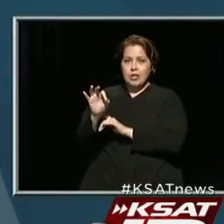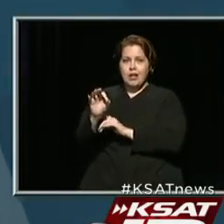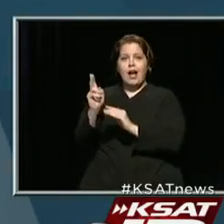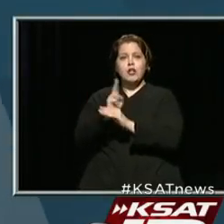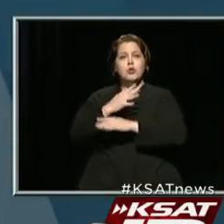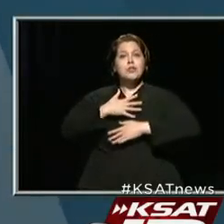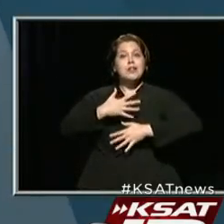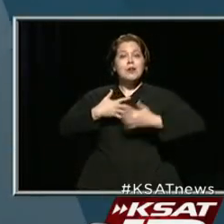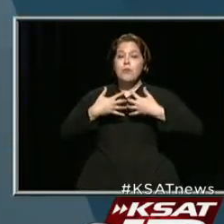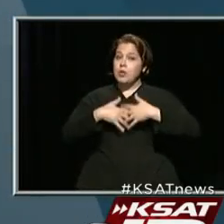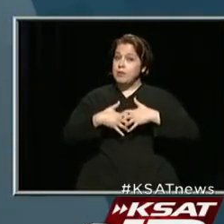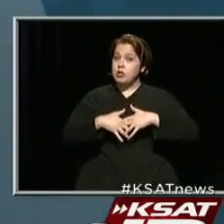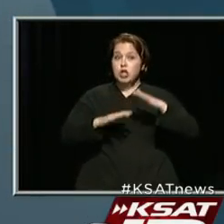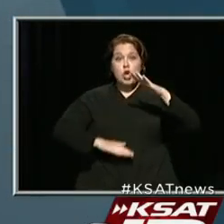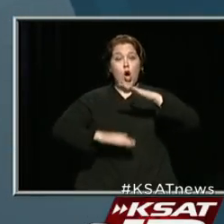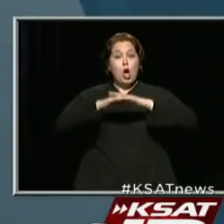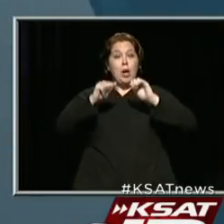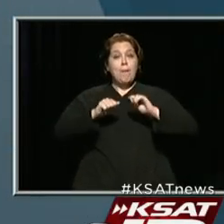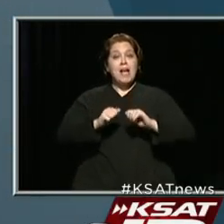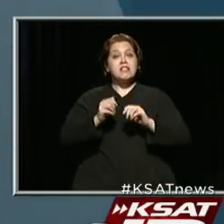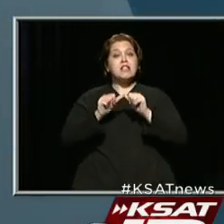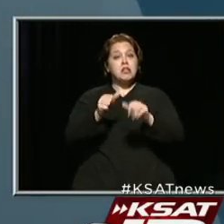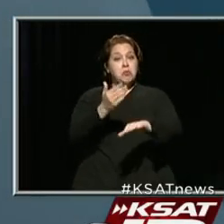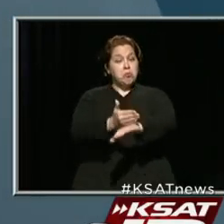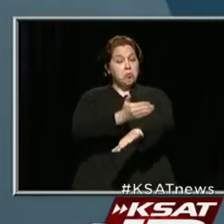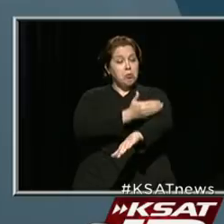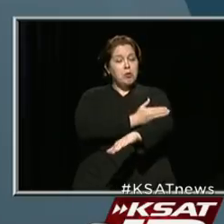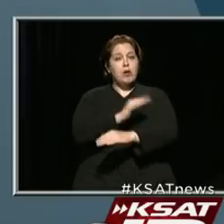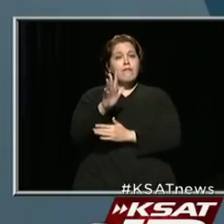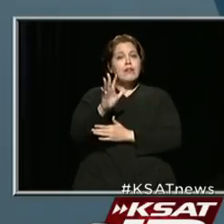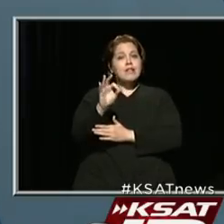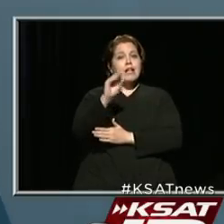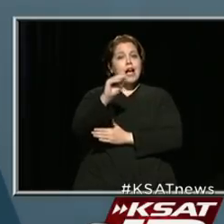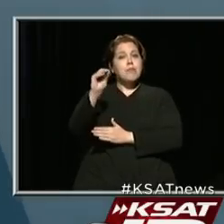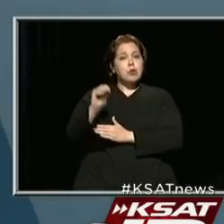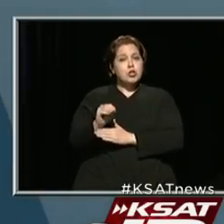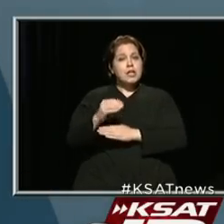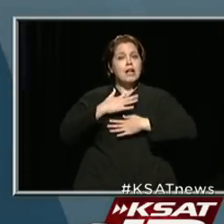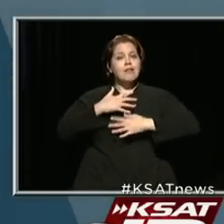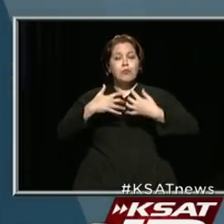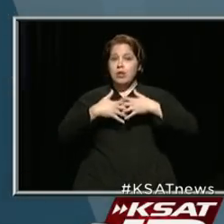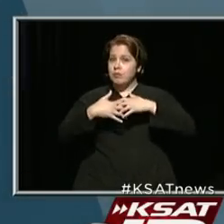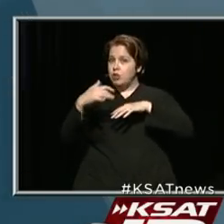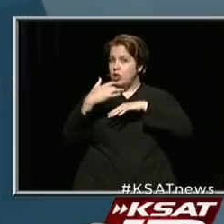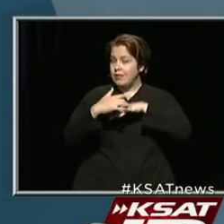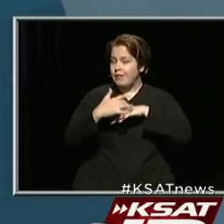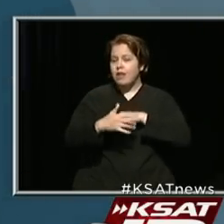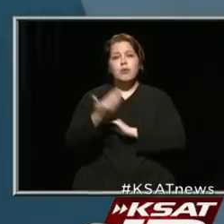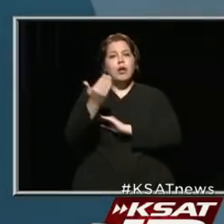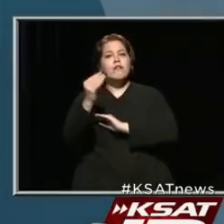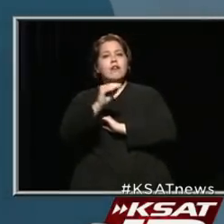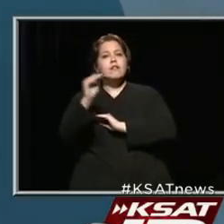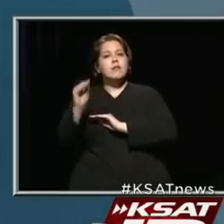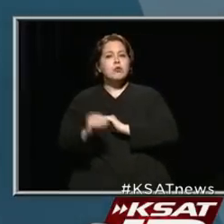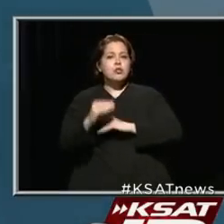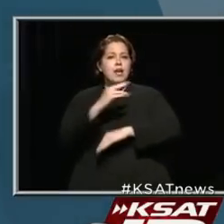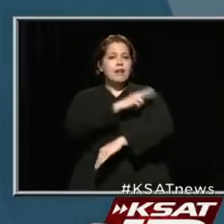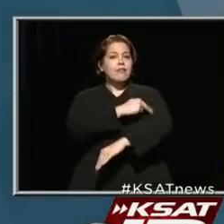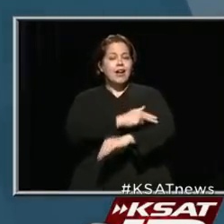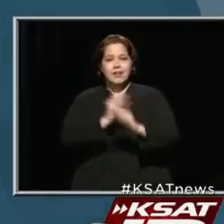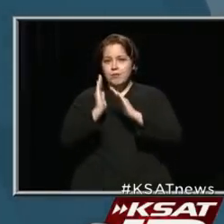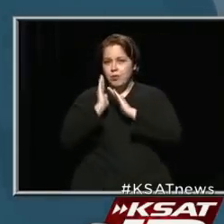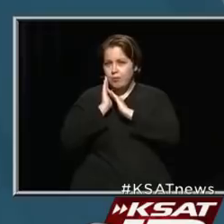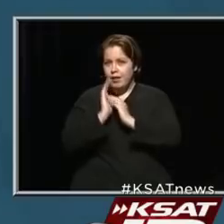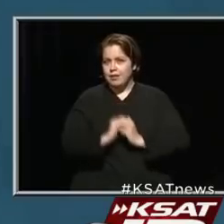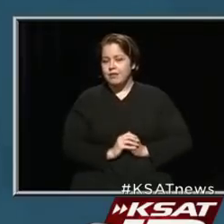on ventilators. Our capacity continues to improve, 59% of ventilators available and 15% of staffed hospital beds